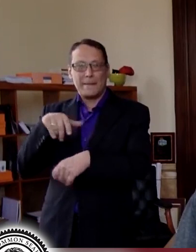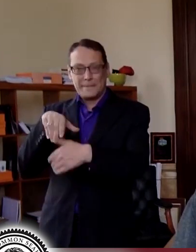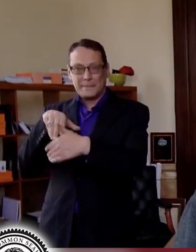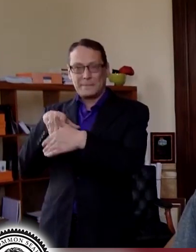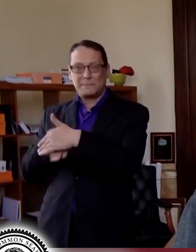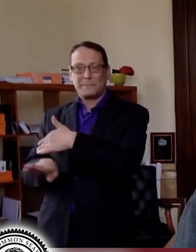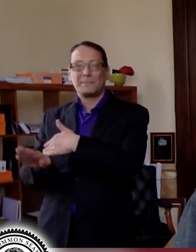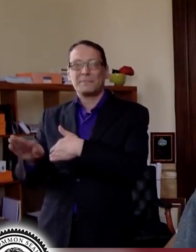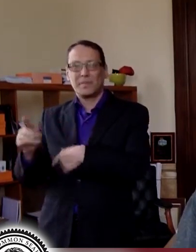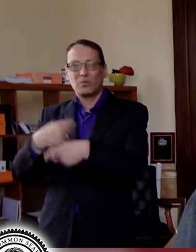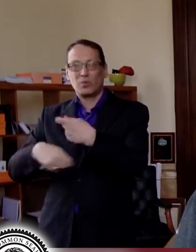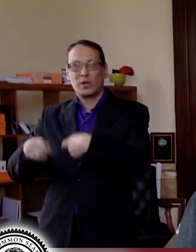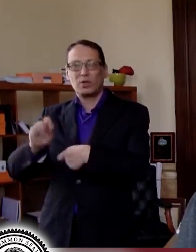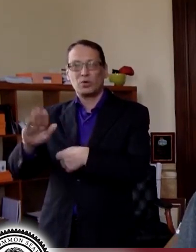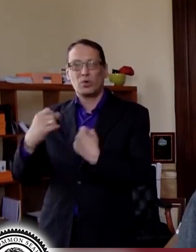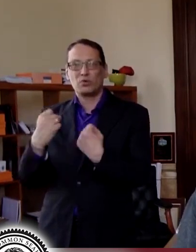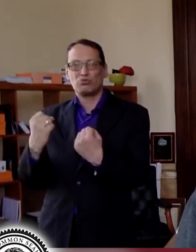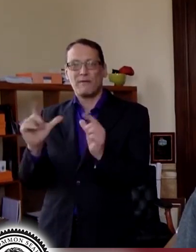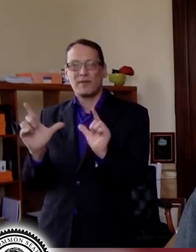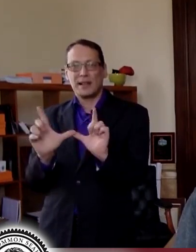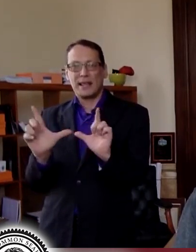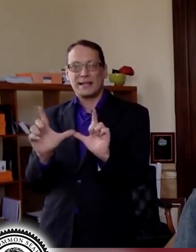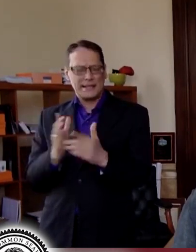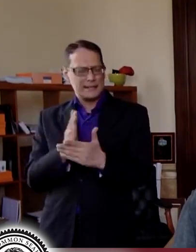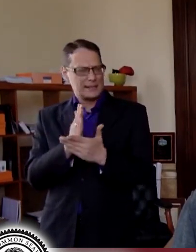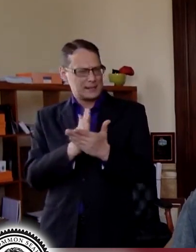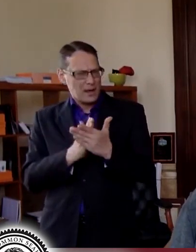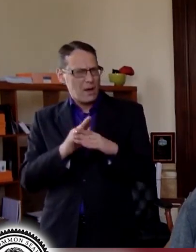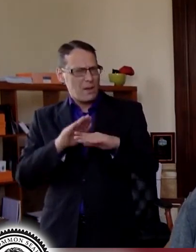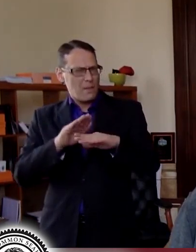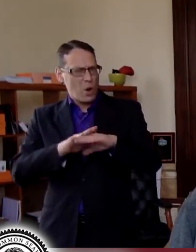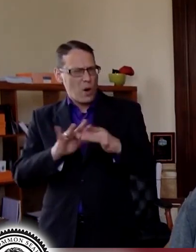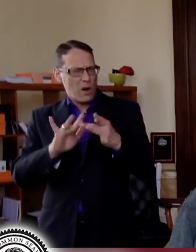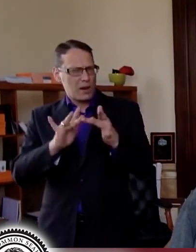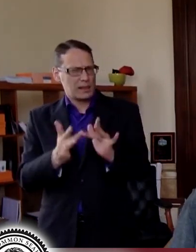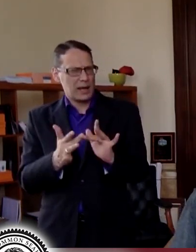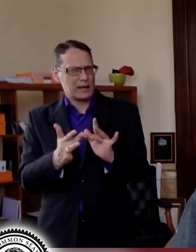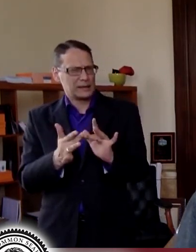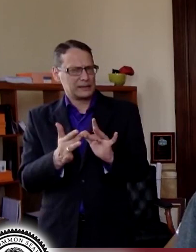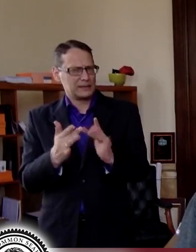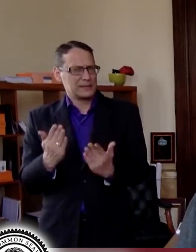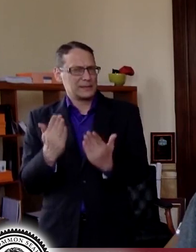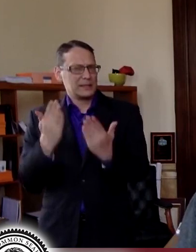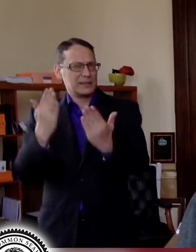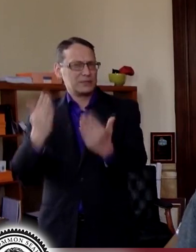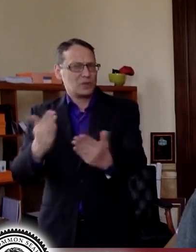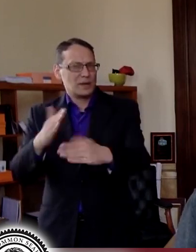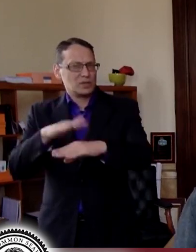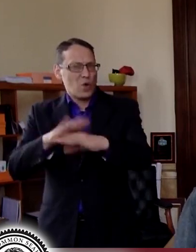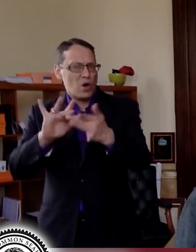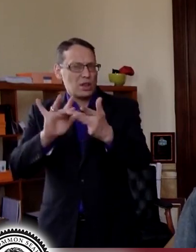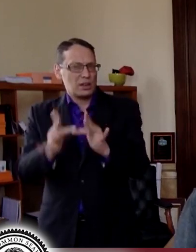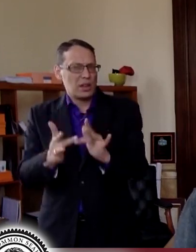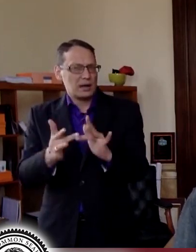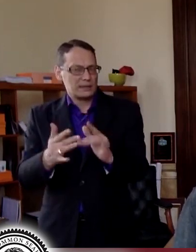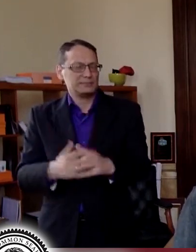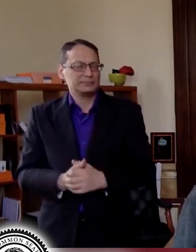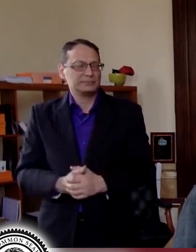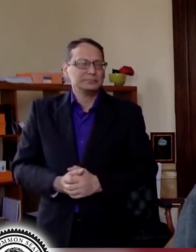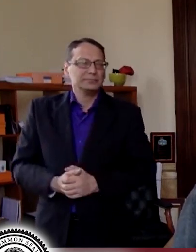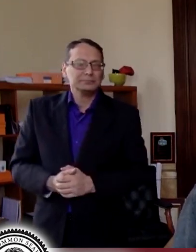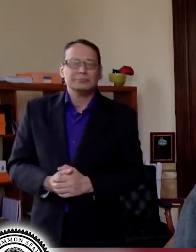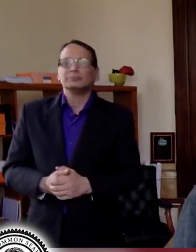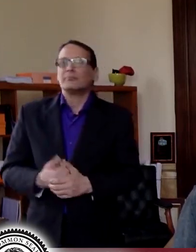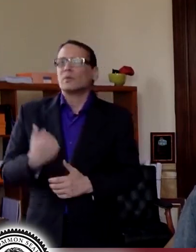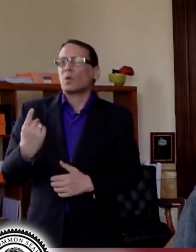driver's license or your plates. And some of that you can do online. So I would suggest that you go online to do some of that.